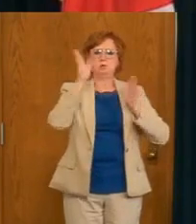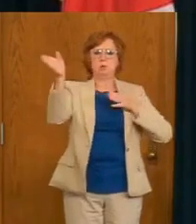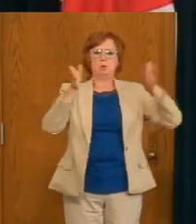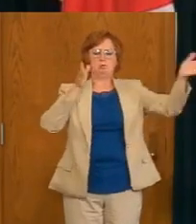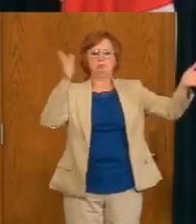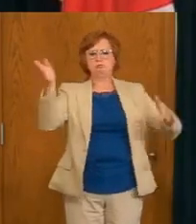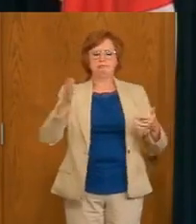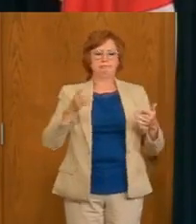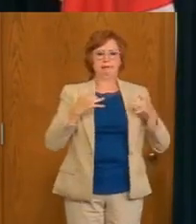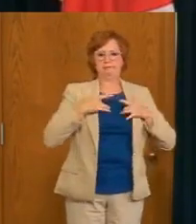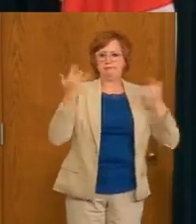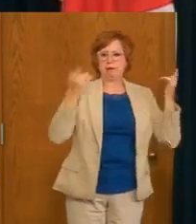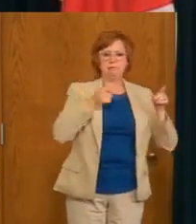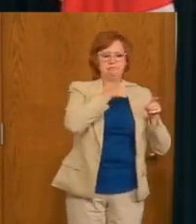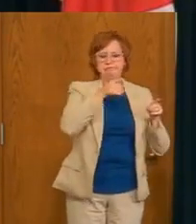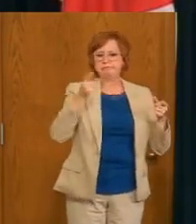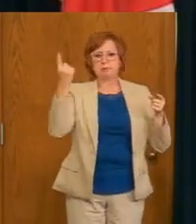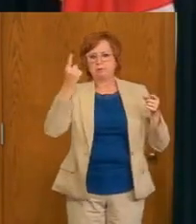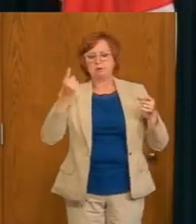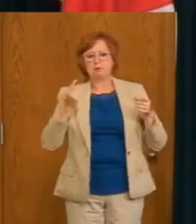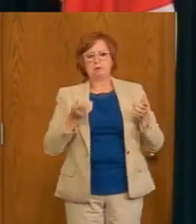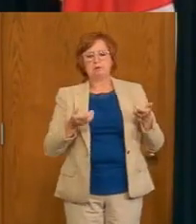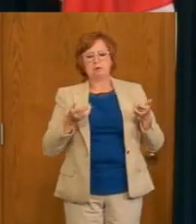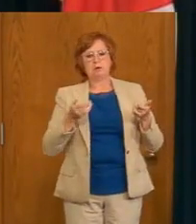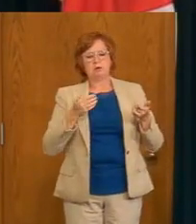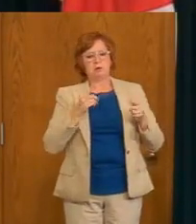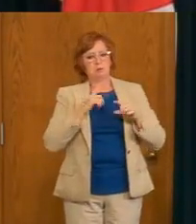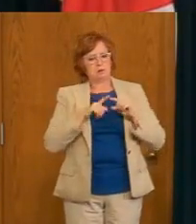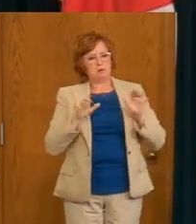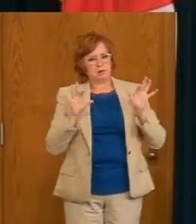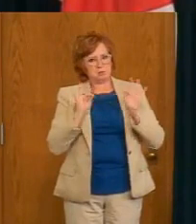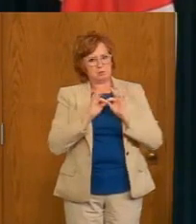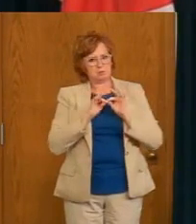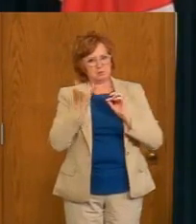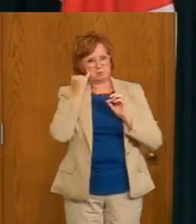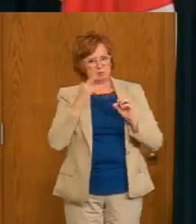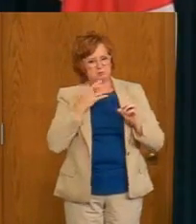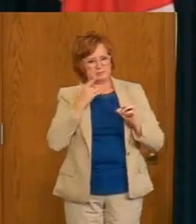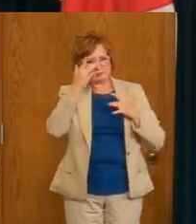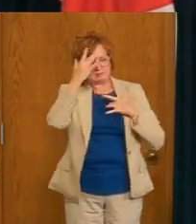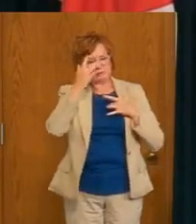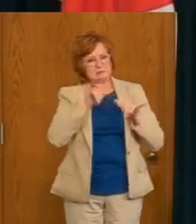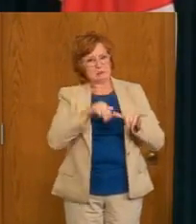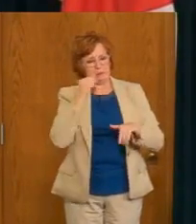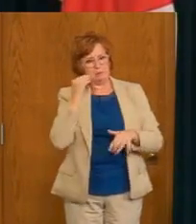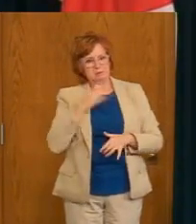And, it's no one's fault if you get COVID or if you're a close contact. But, they're just trying